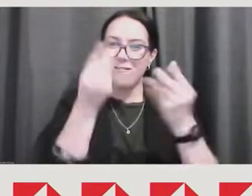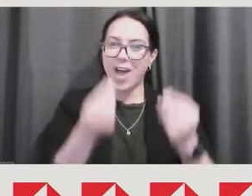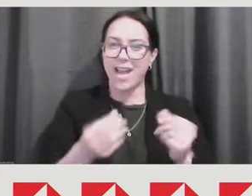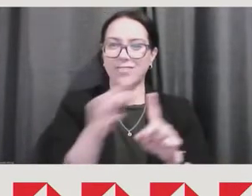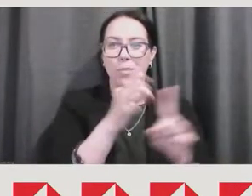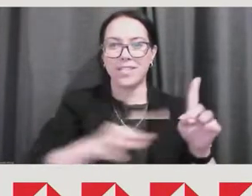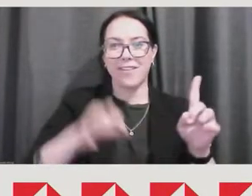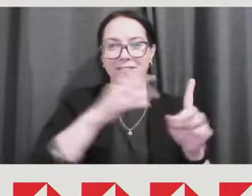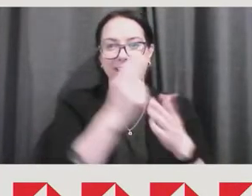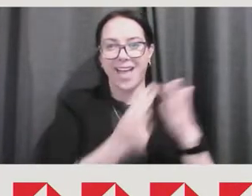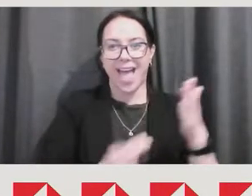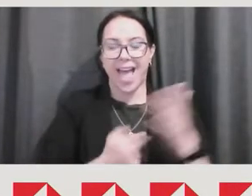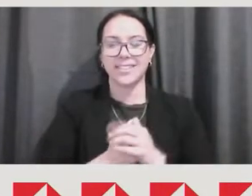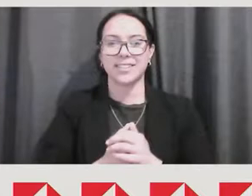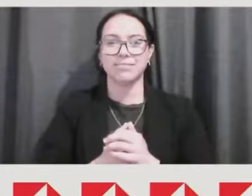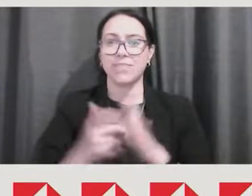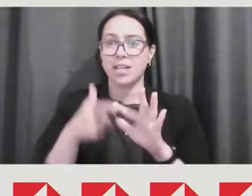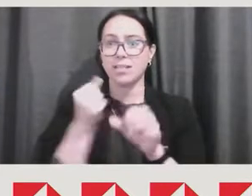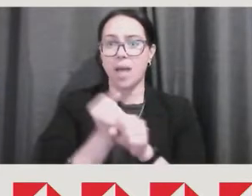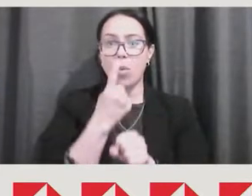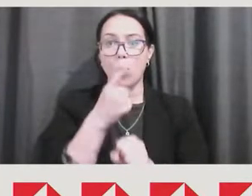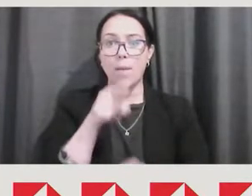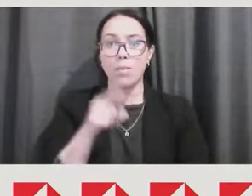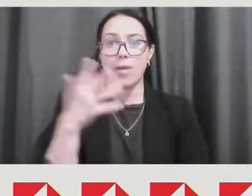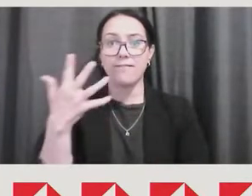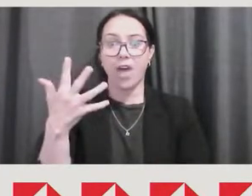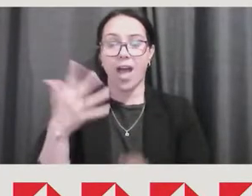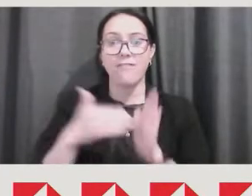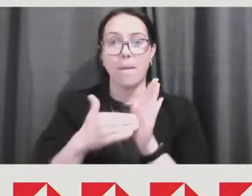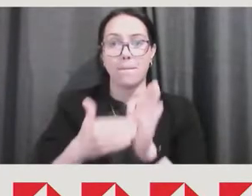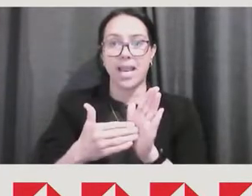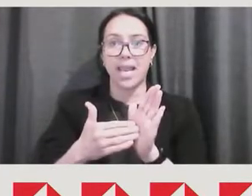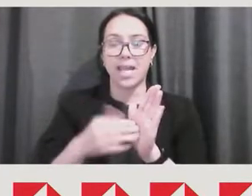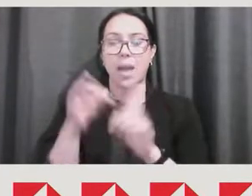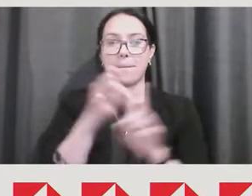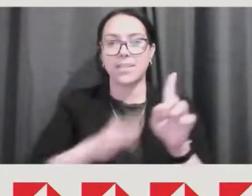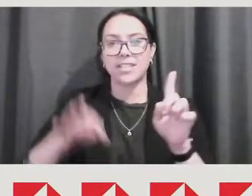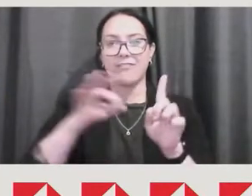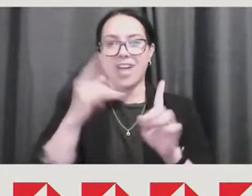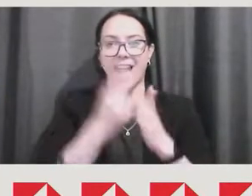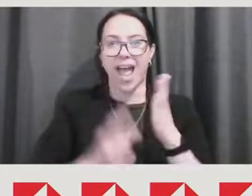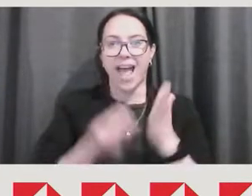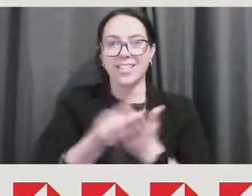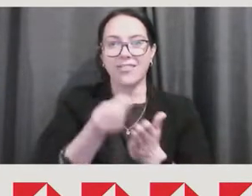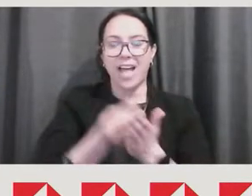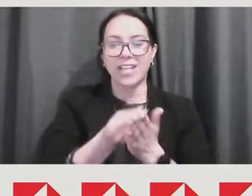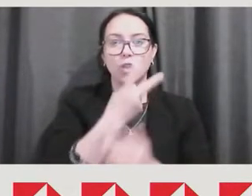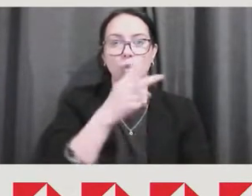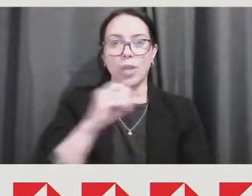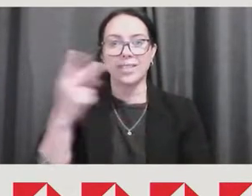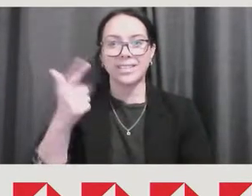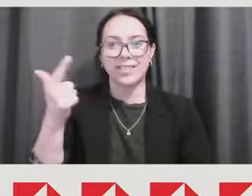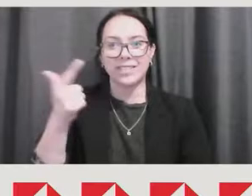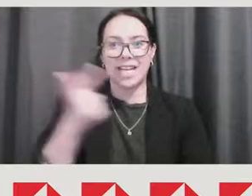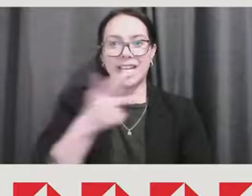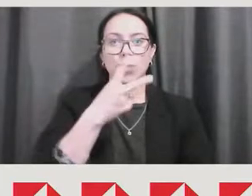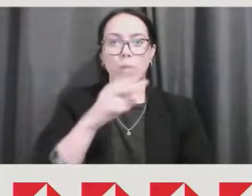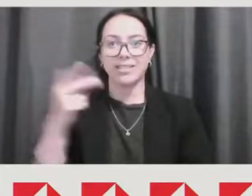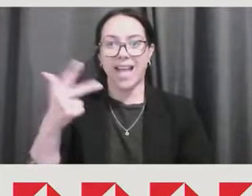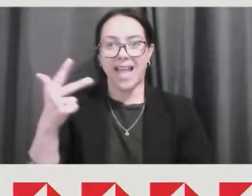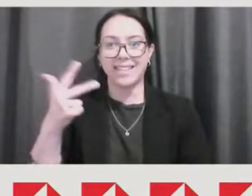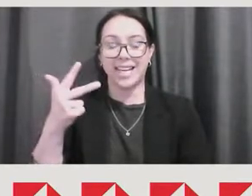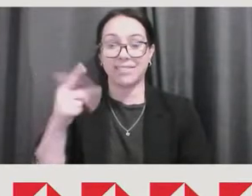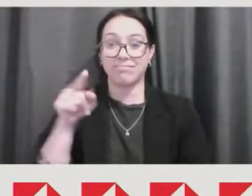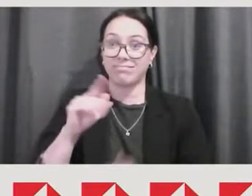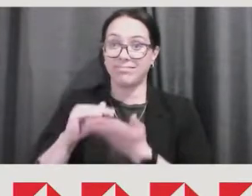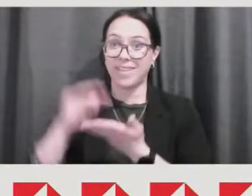look at the example for the 1.5 million in the Pacific Arts fund 2017-2018 and that Financial year has increased